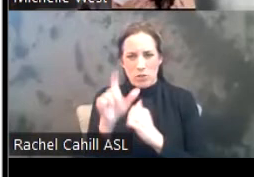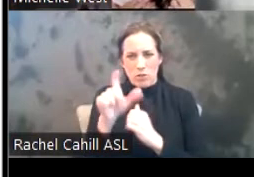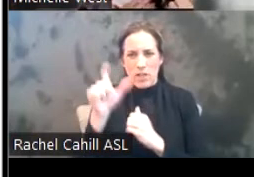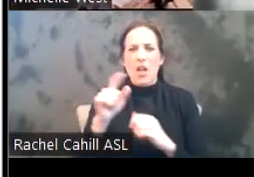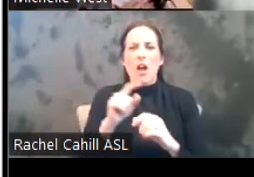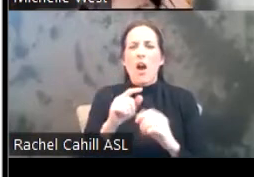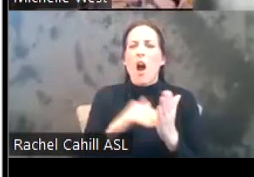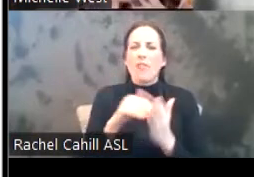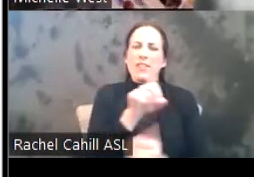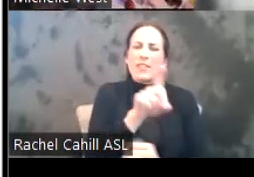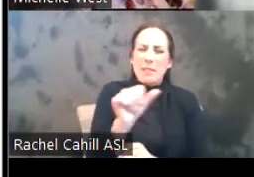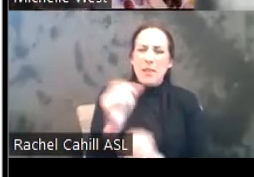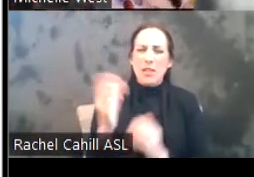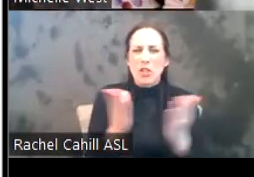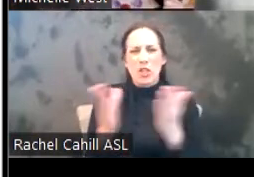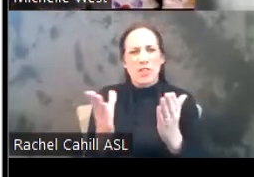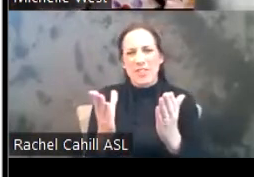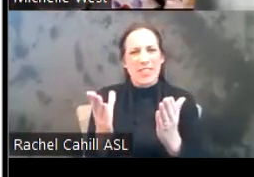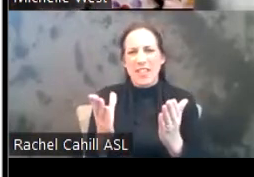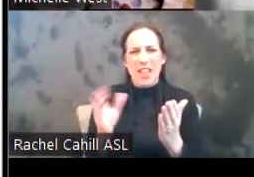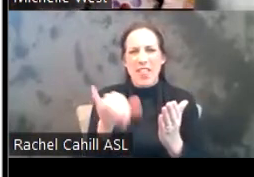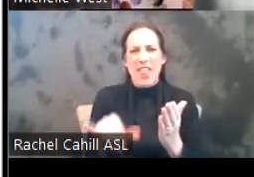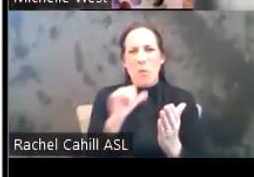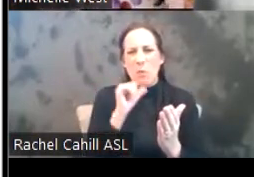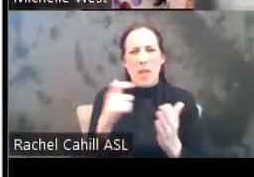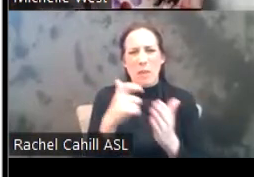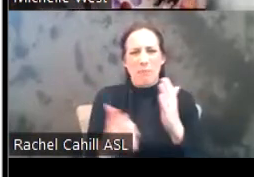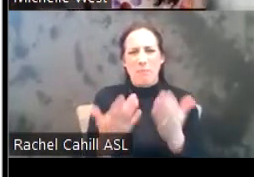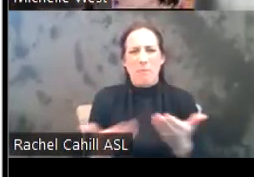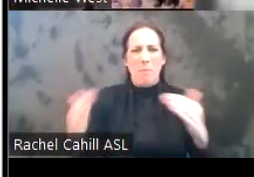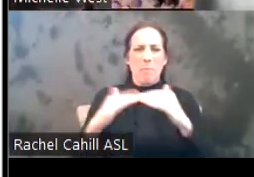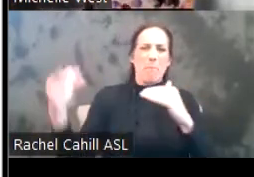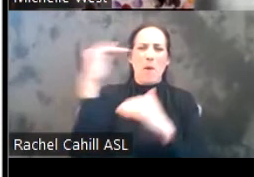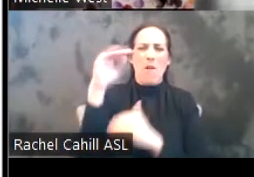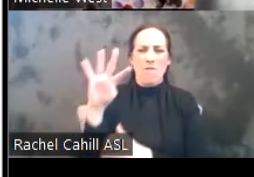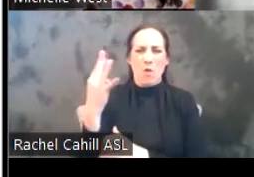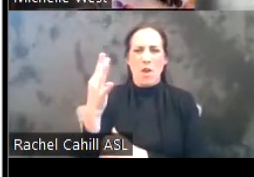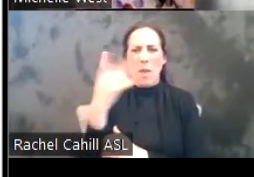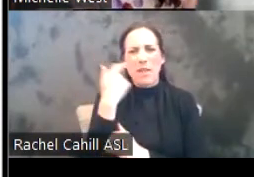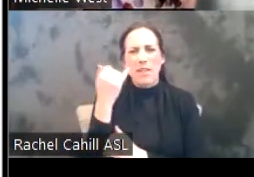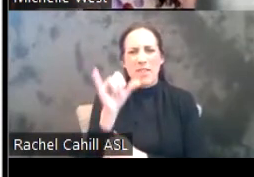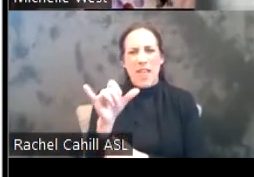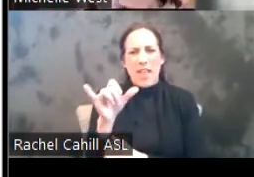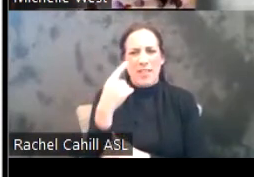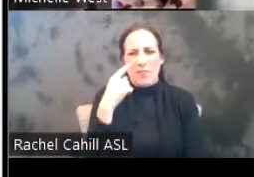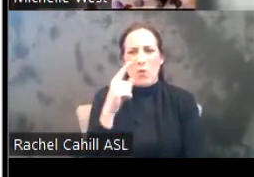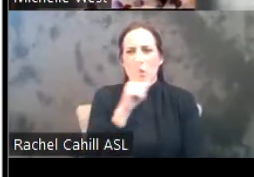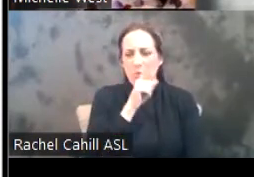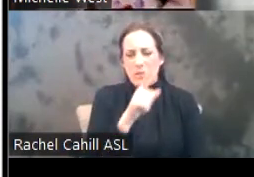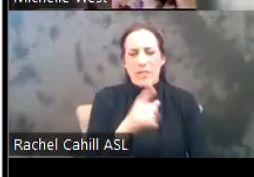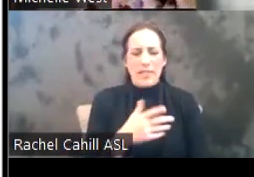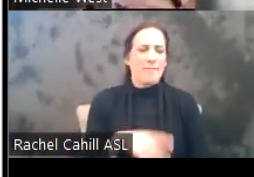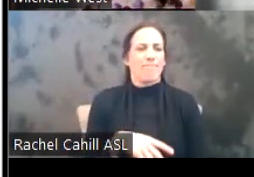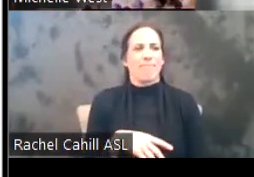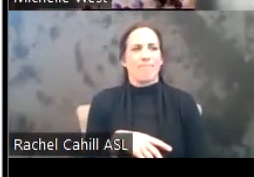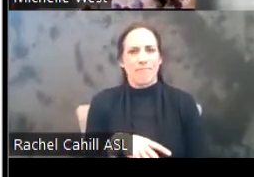disability services, are not going to be above $4, because those are for like the really the ones